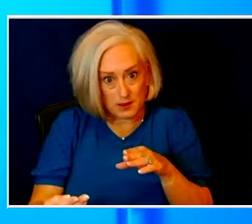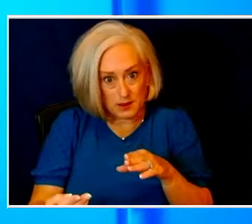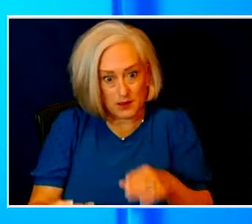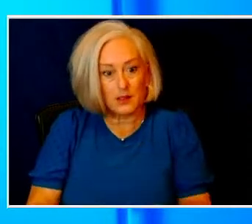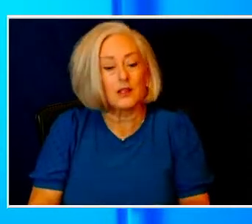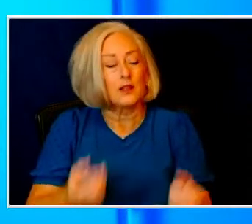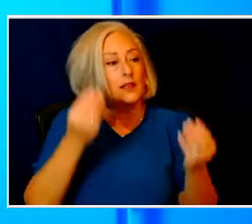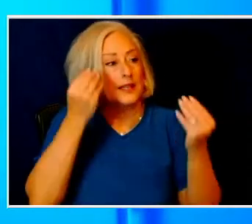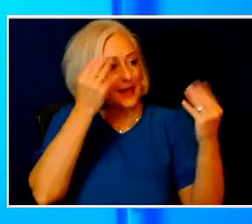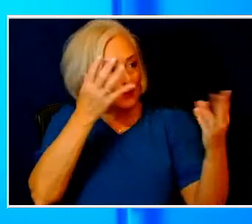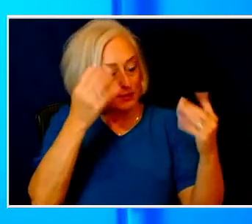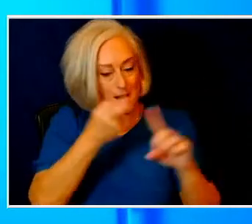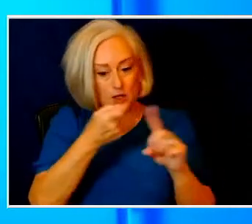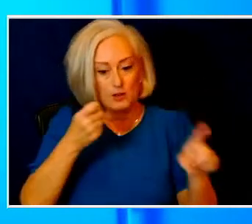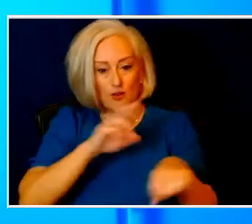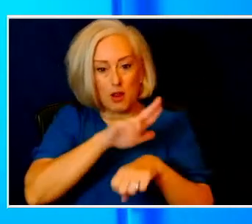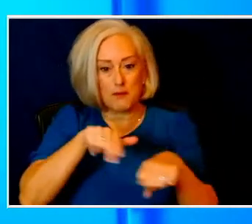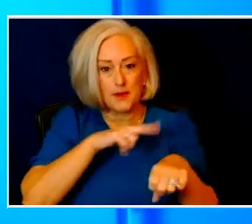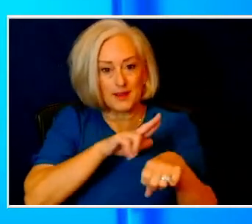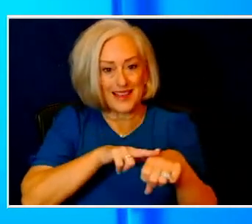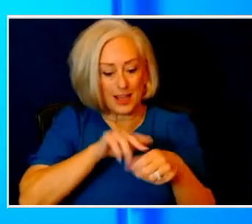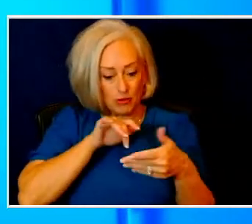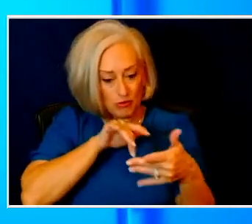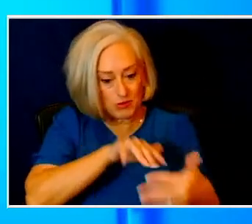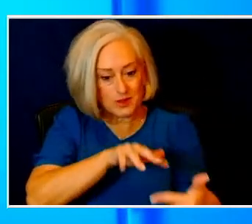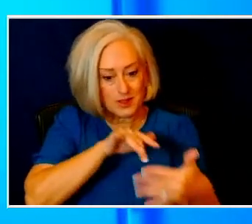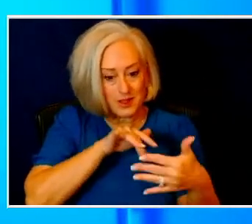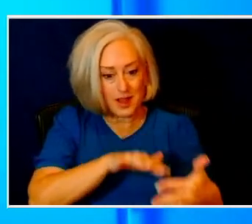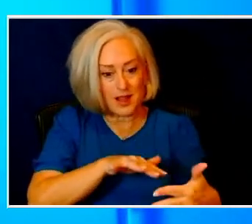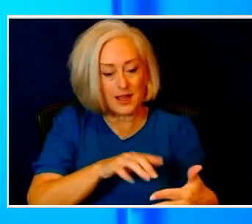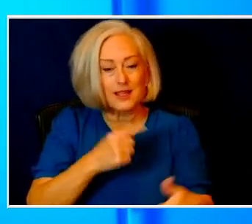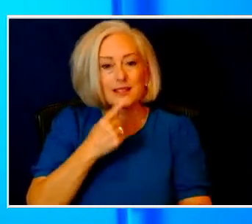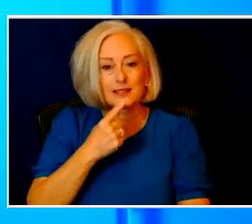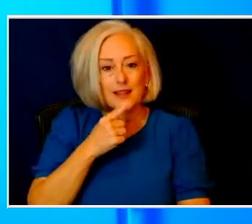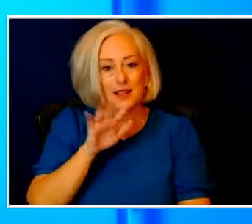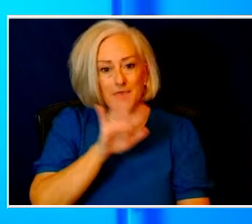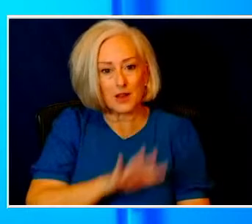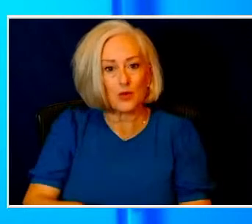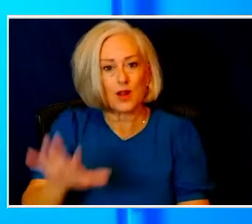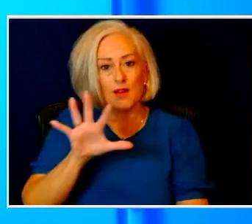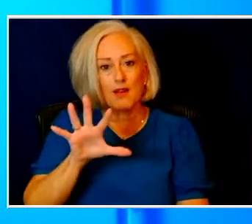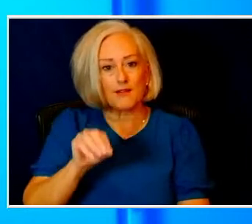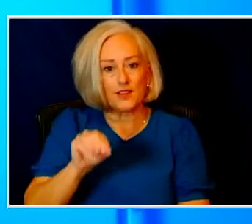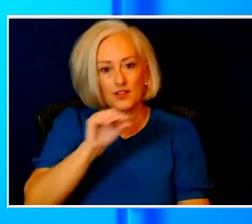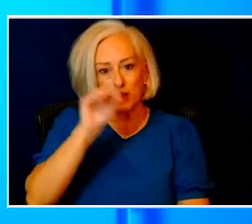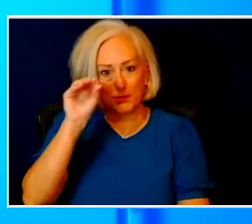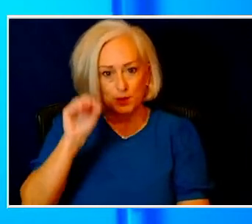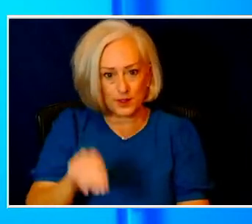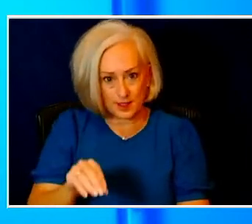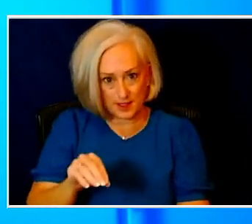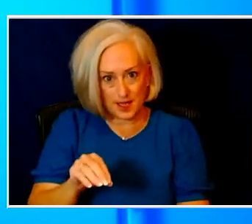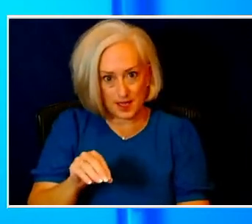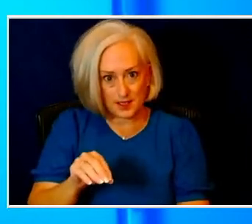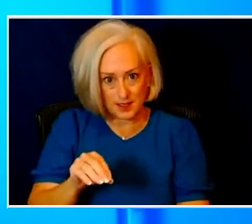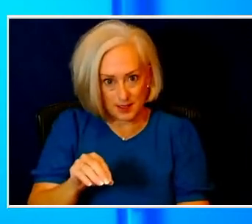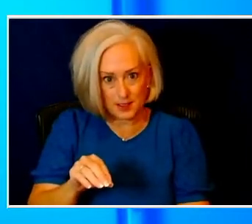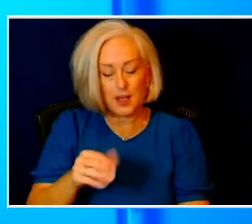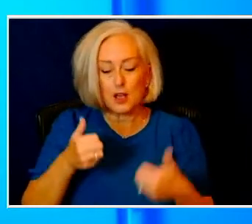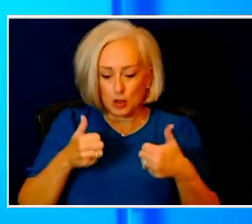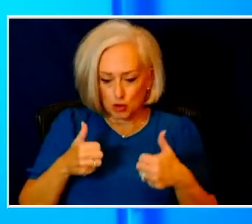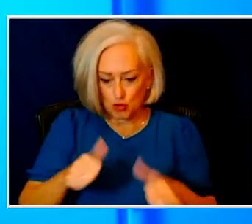national studies that something like half of people who make weight loss attempts will lose